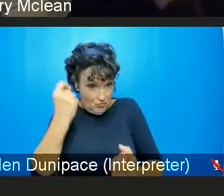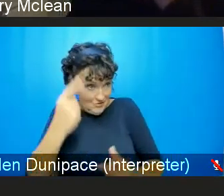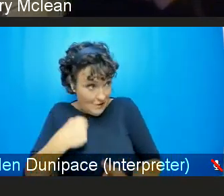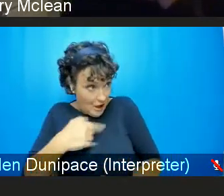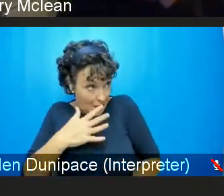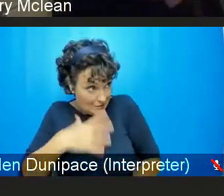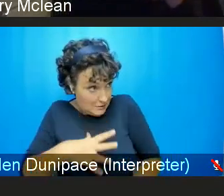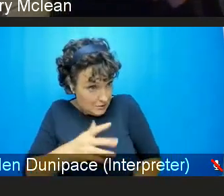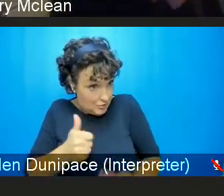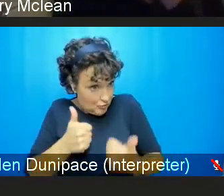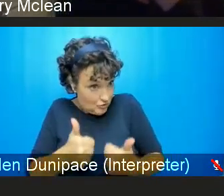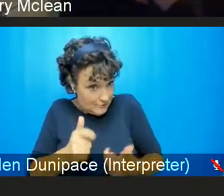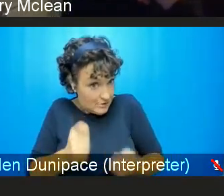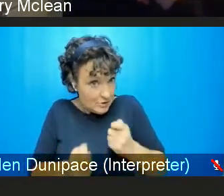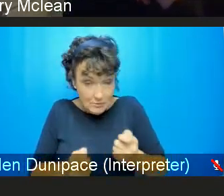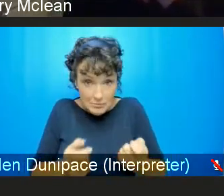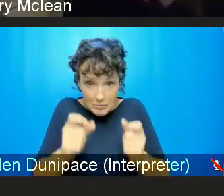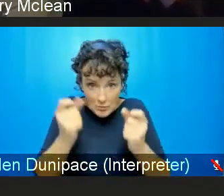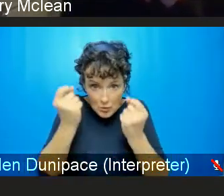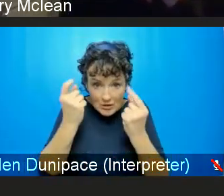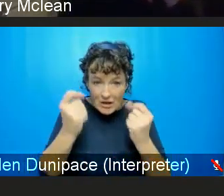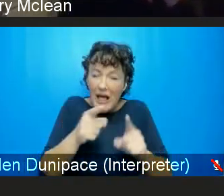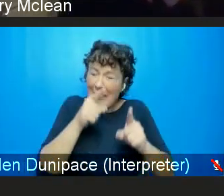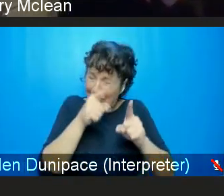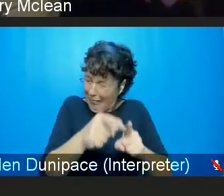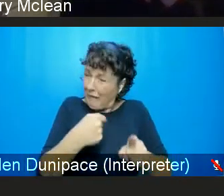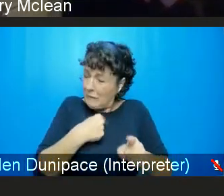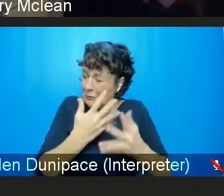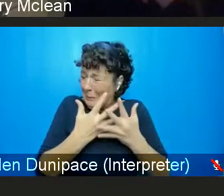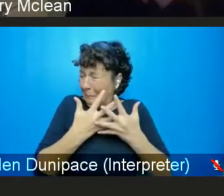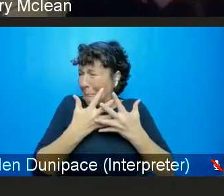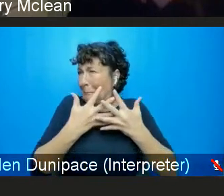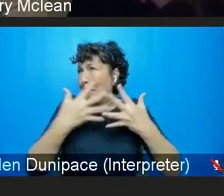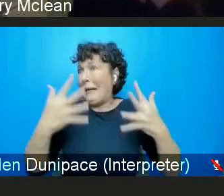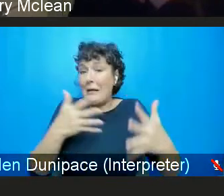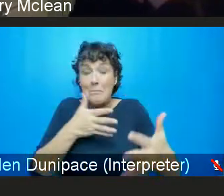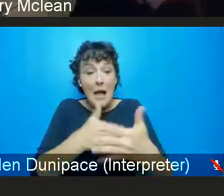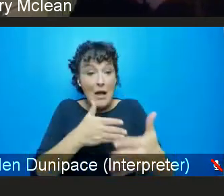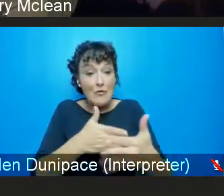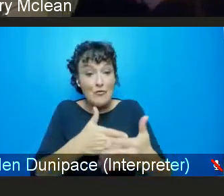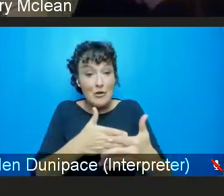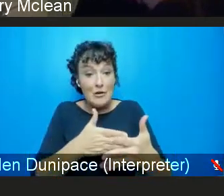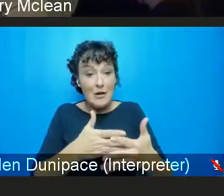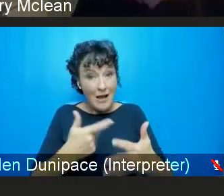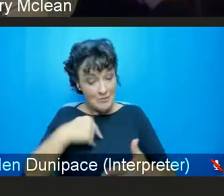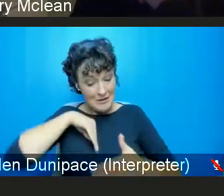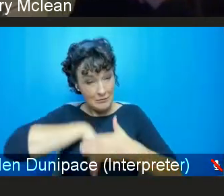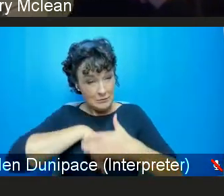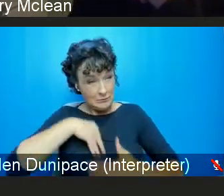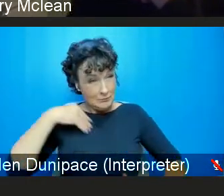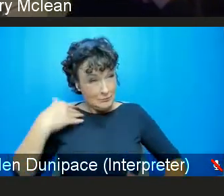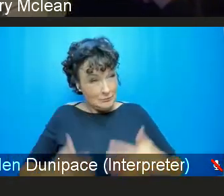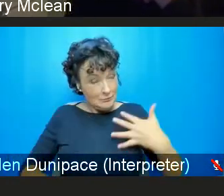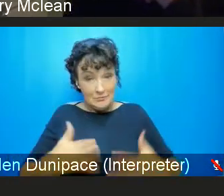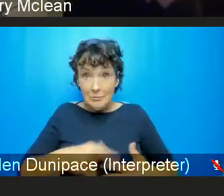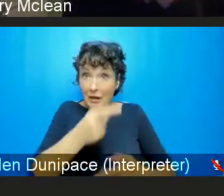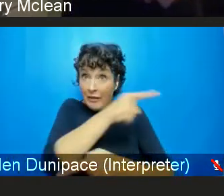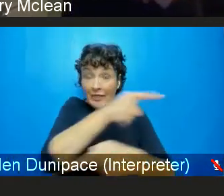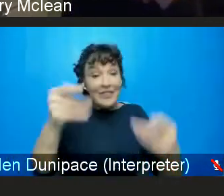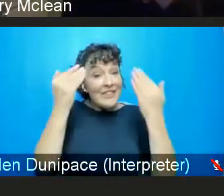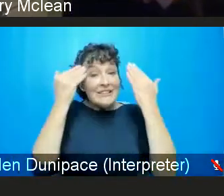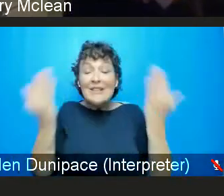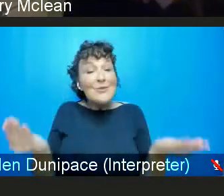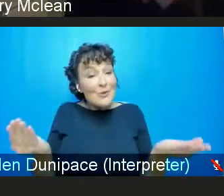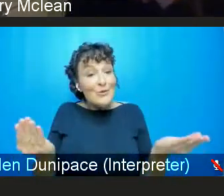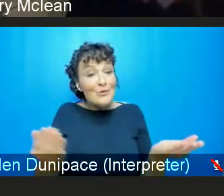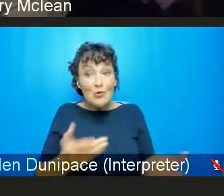that's, for me, that was a big barrier because, you know, I was suffering, but it wasn't clear that I was suffering. So when I needed